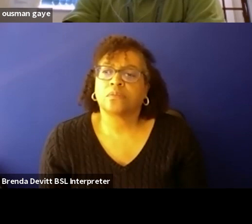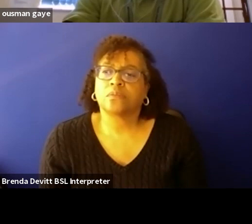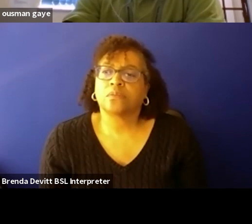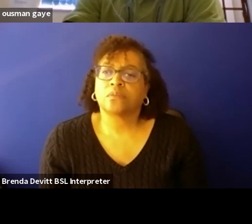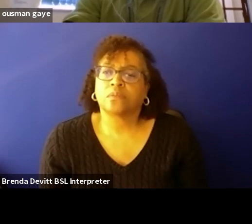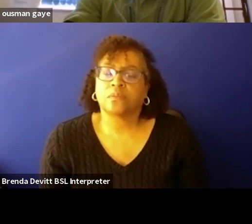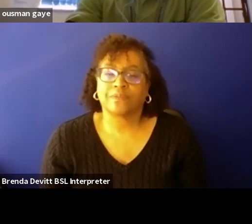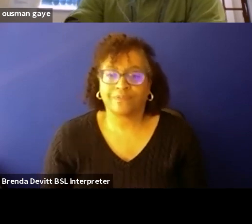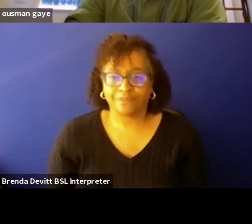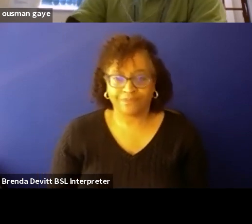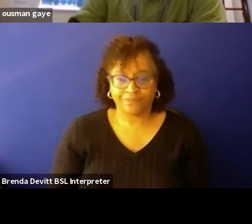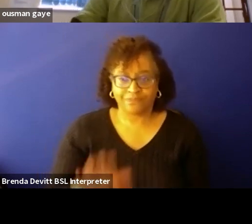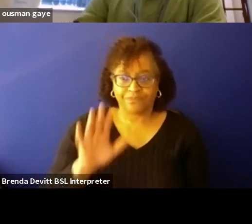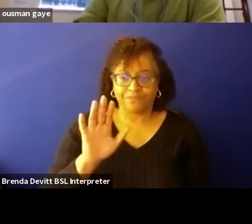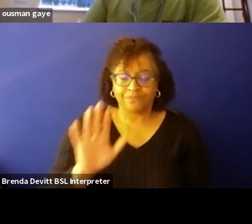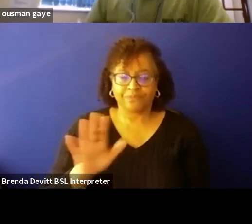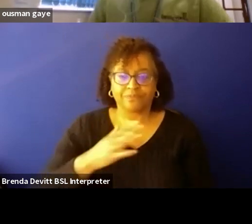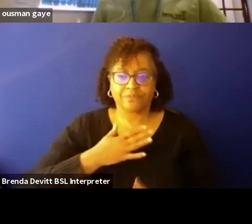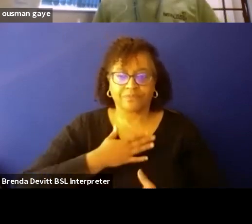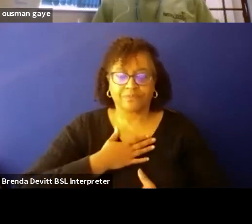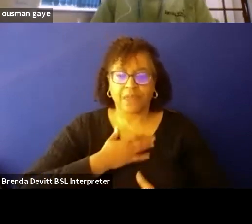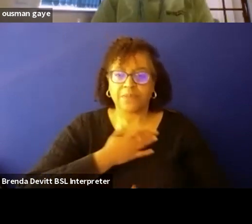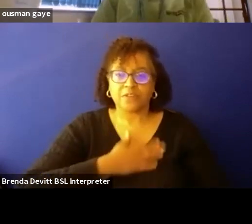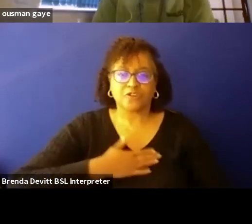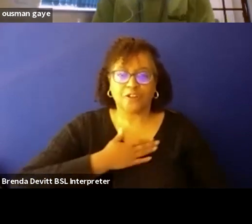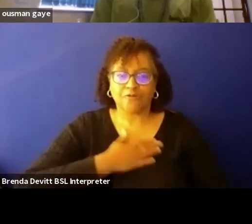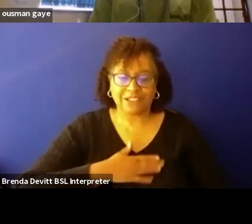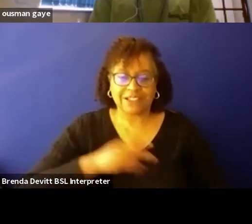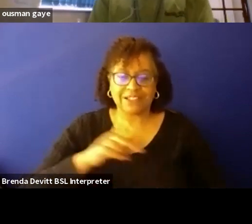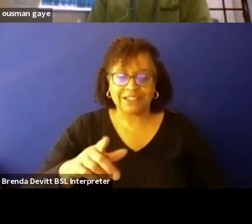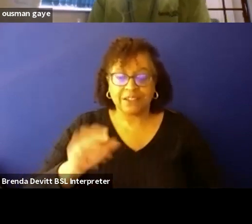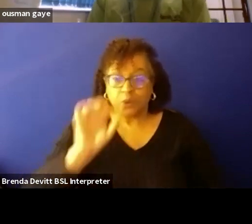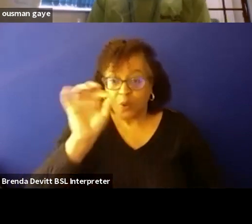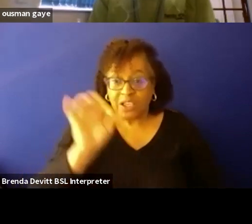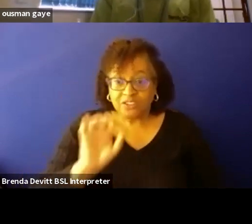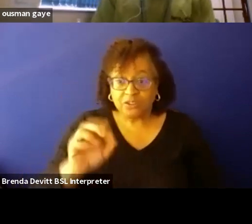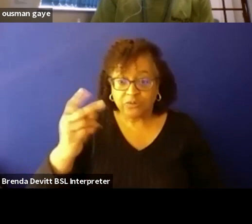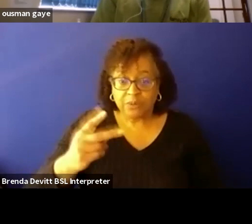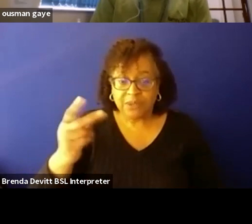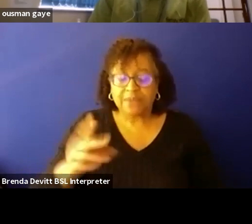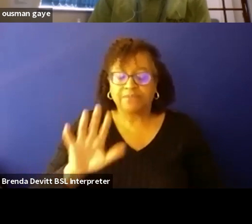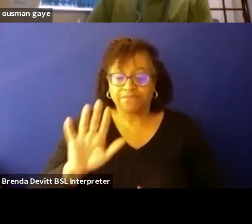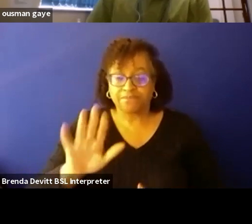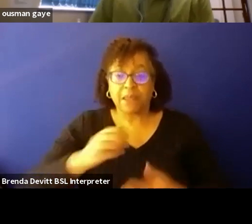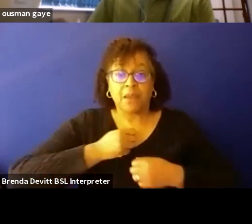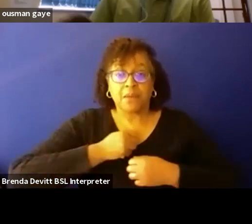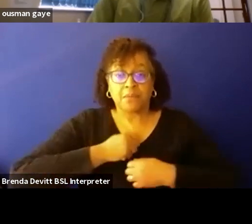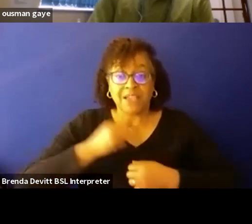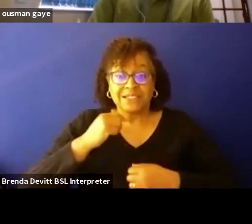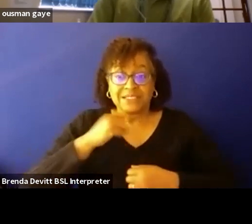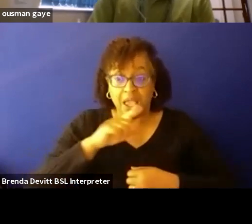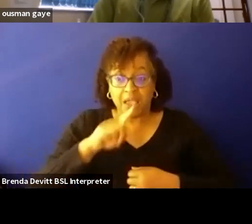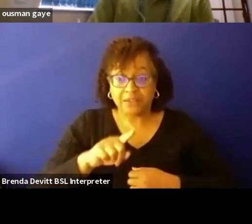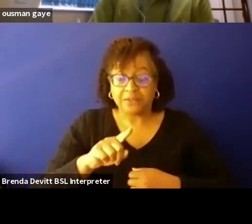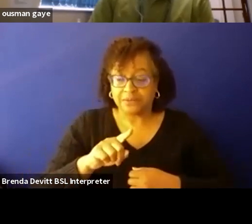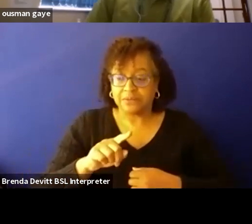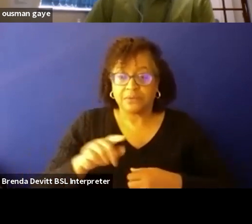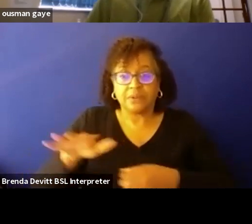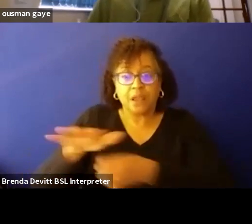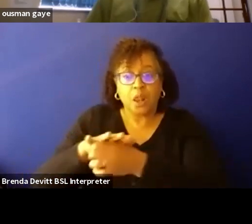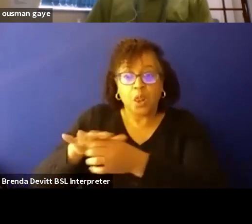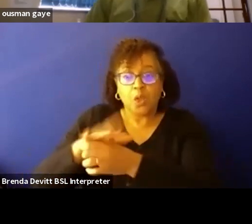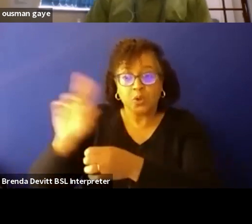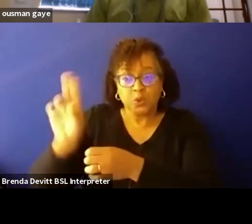Very sorry, Faye. Sorry, please repeat. Oh, okay. Yeah, my son is currently at a local school, which has recently had quite